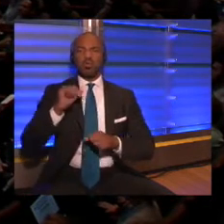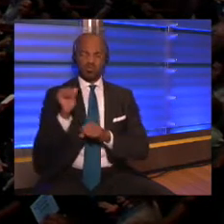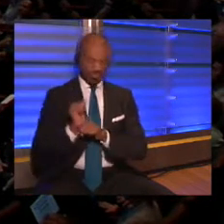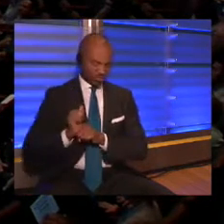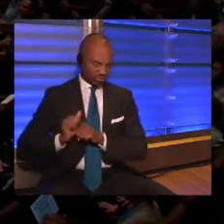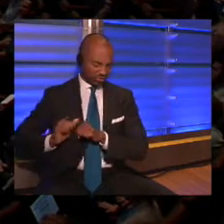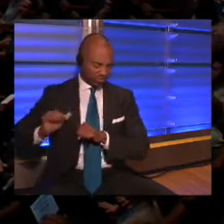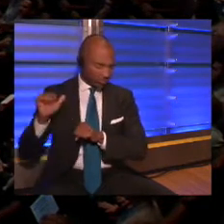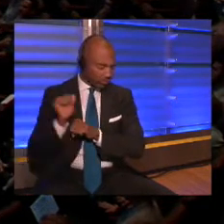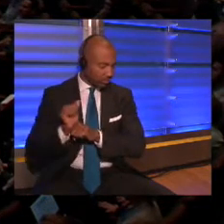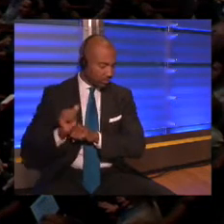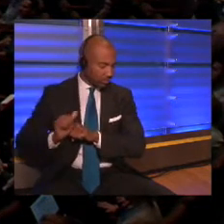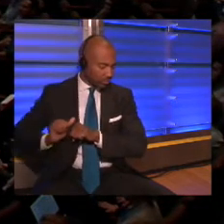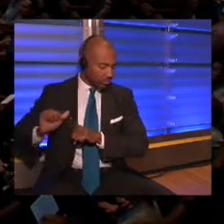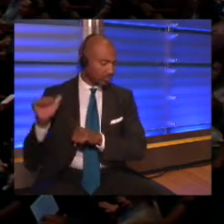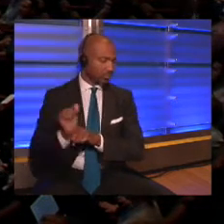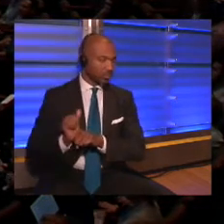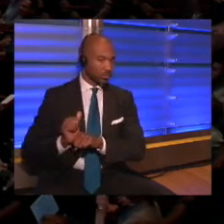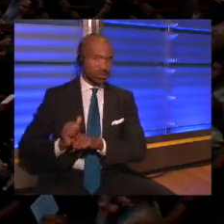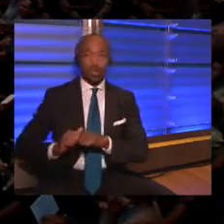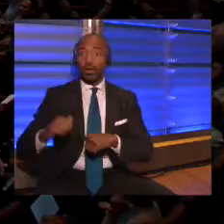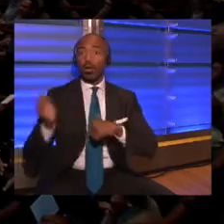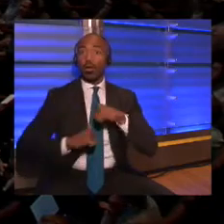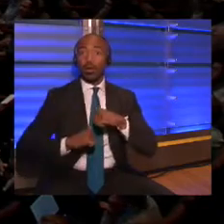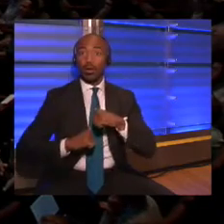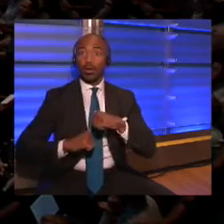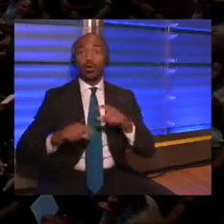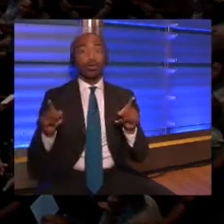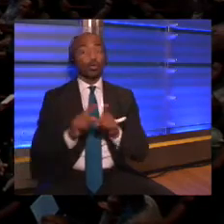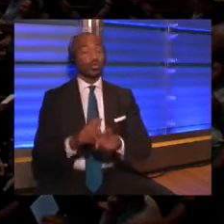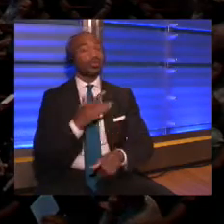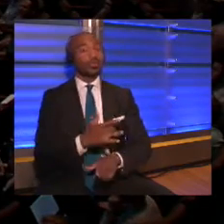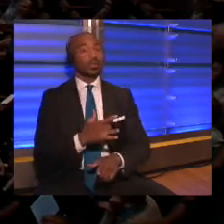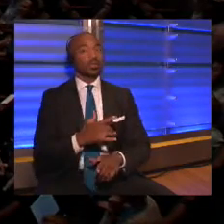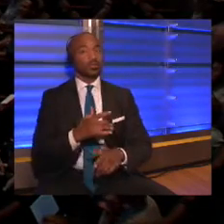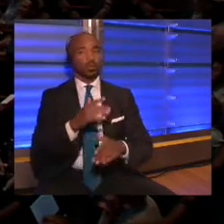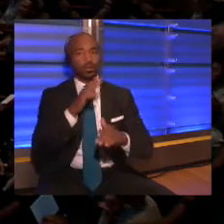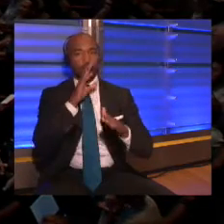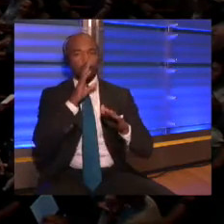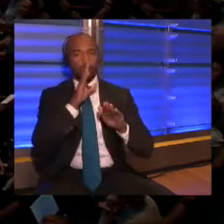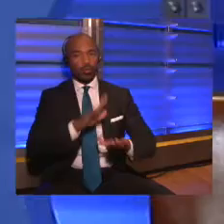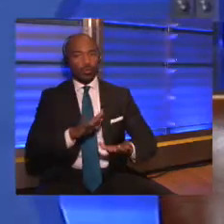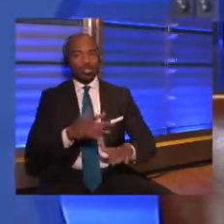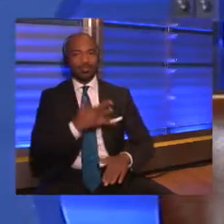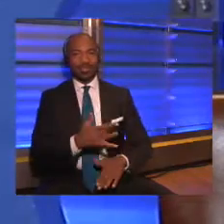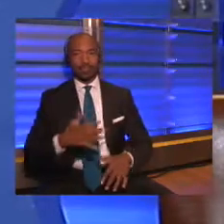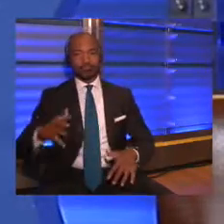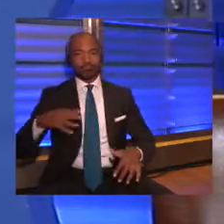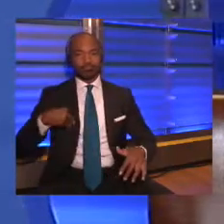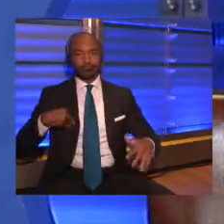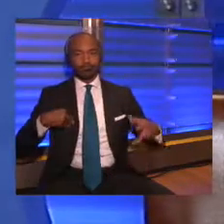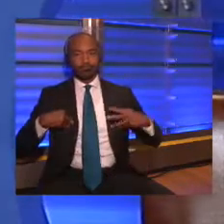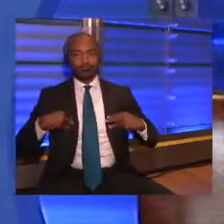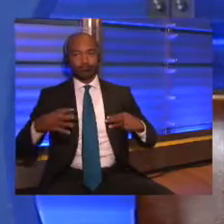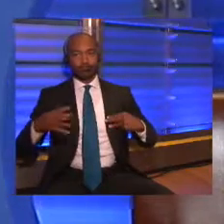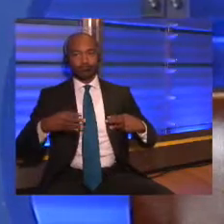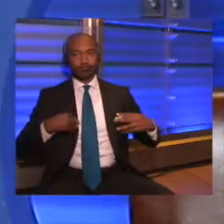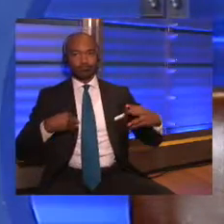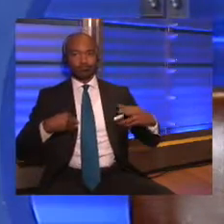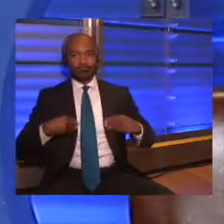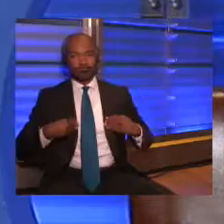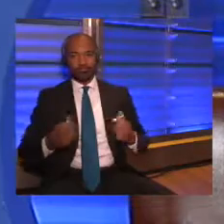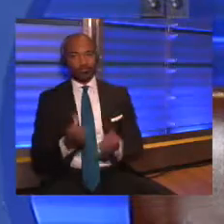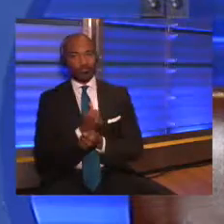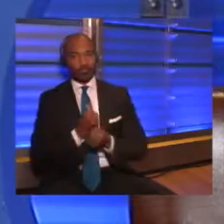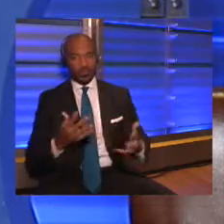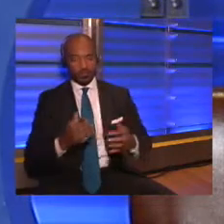also known for being very, very quiet. And, you know, a lot of what we